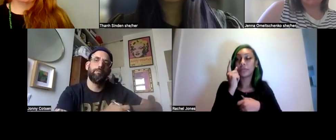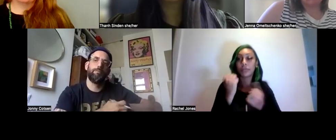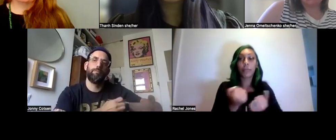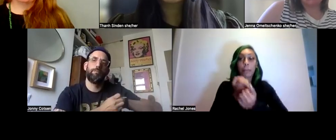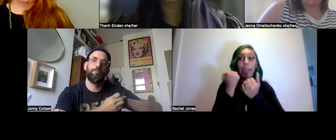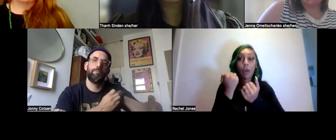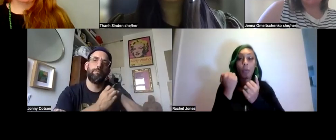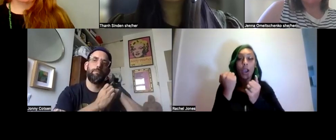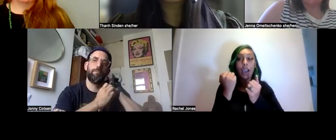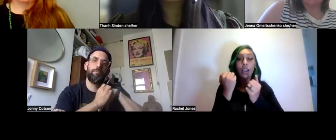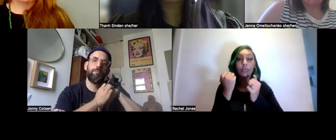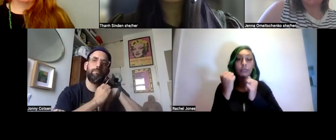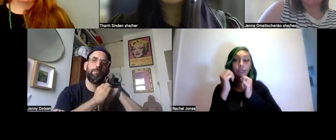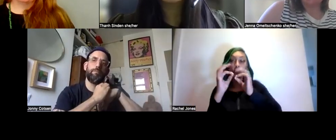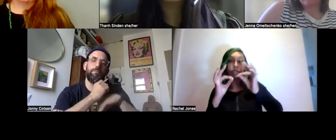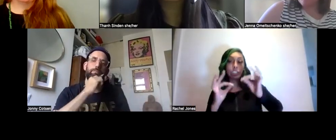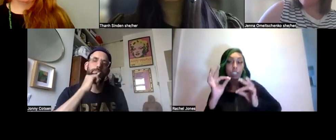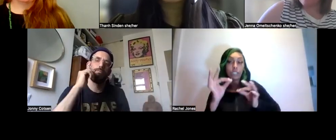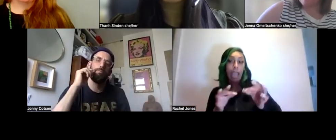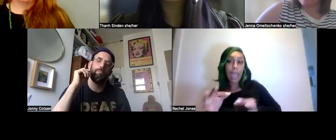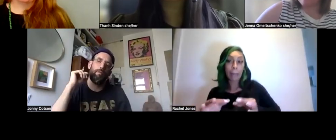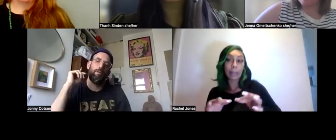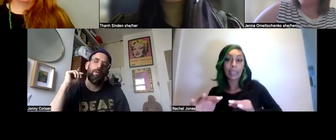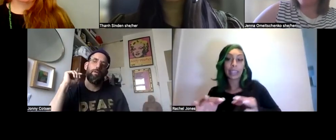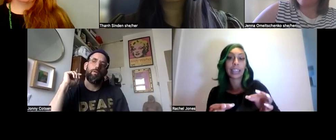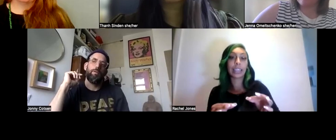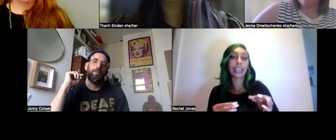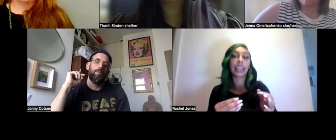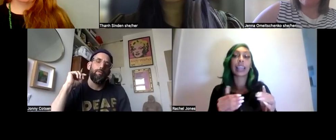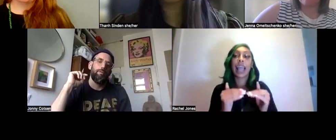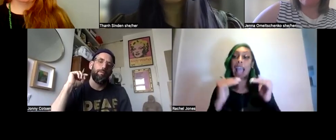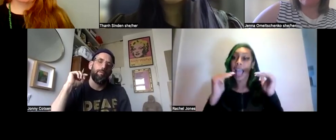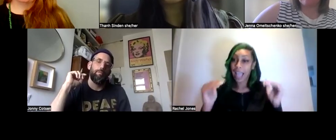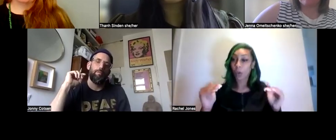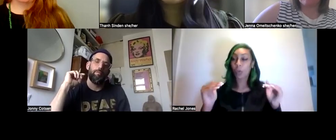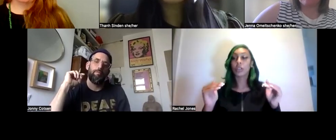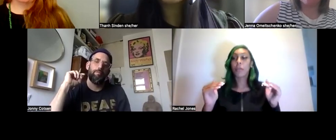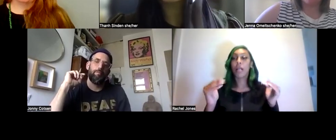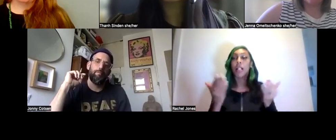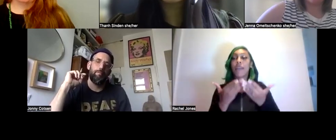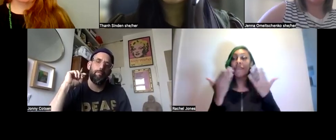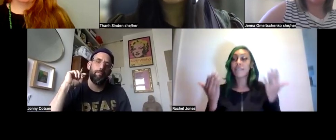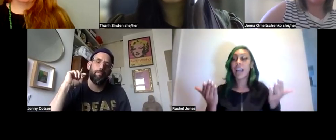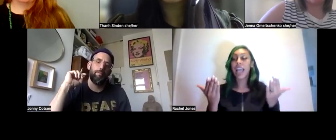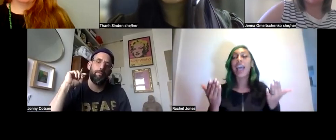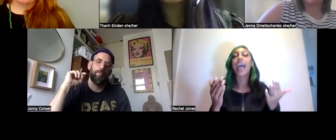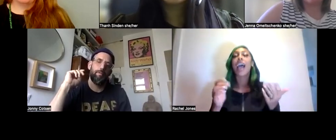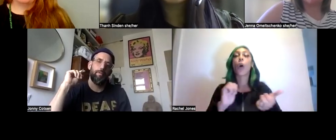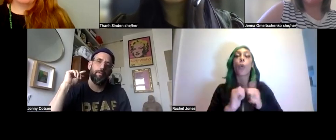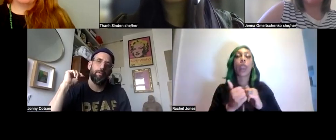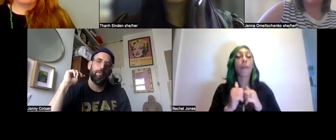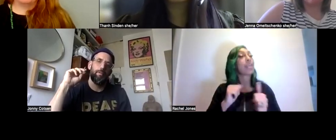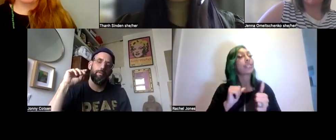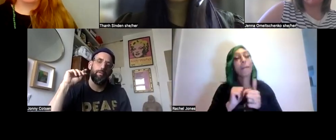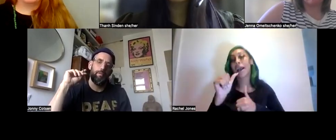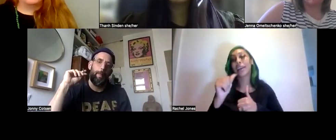and with that kind of equitable collaborative ethos in mind, that's when for me I best work and collaborate